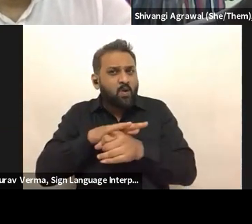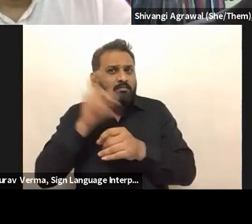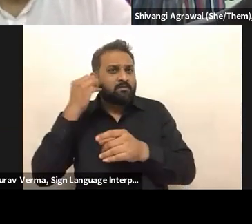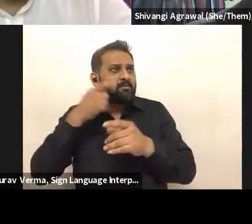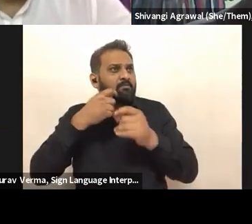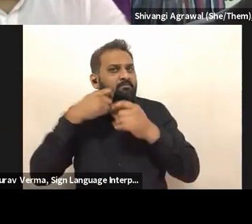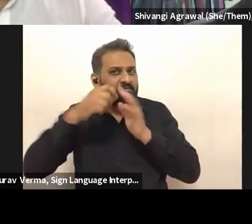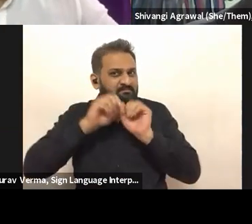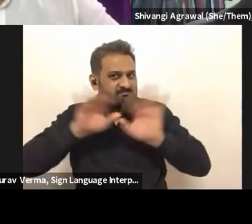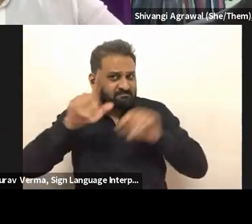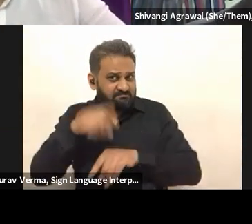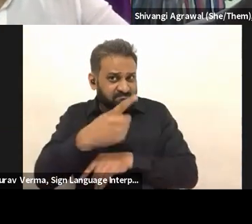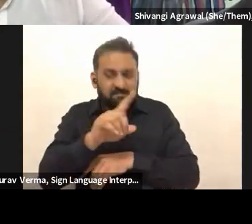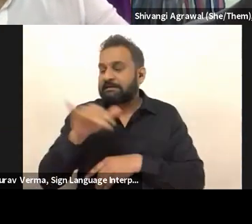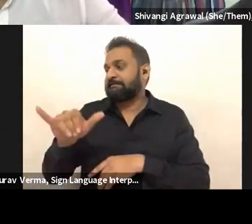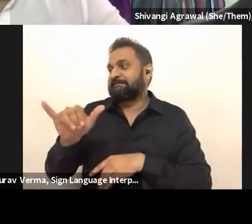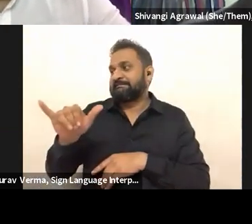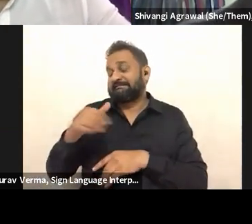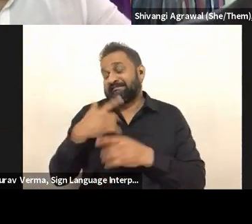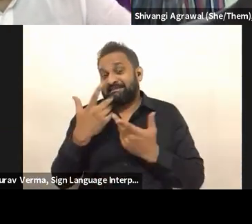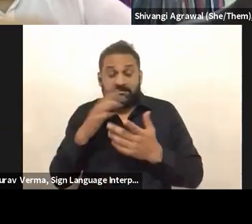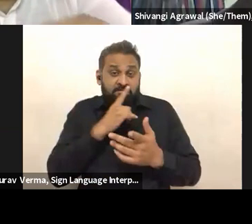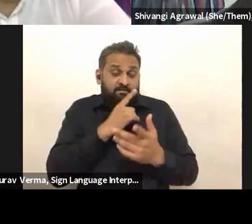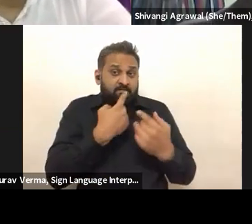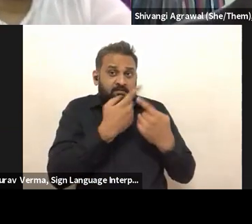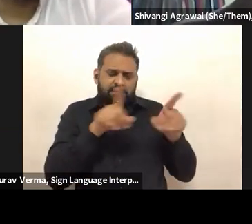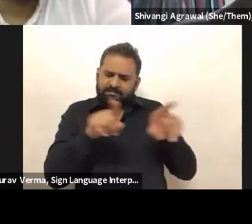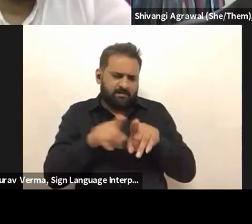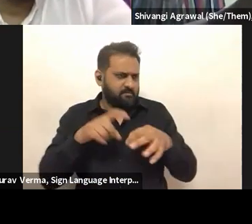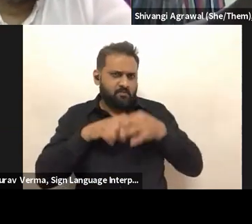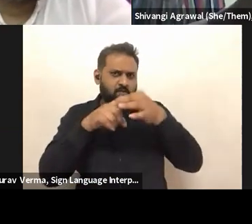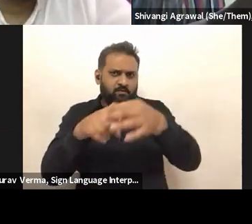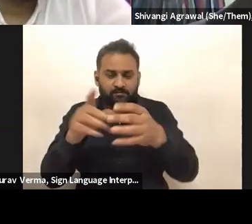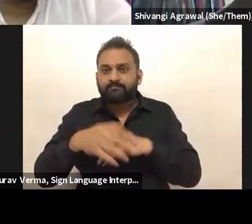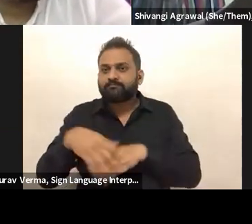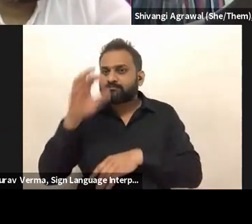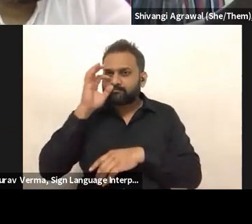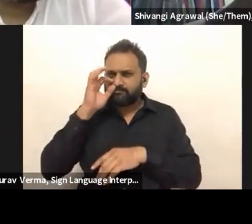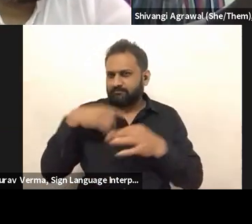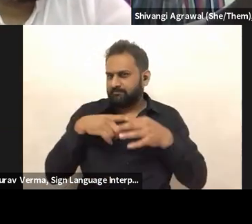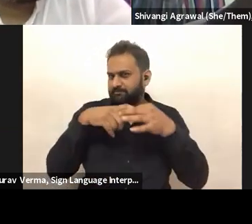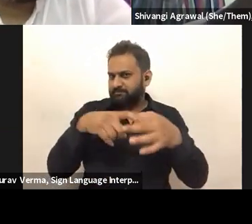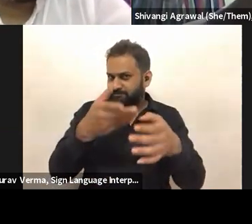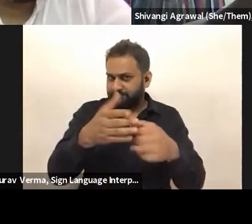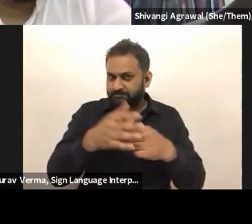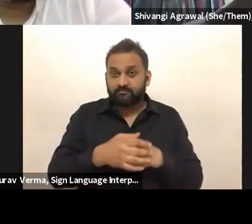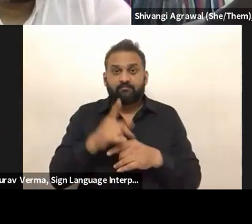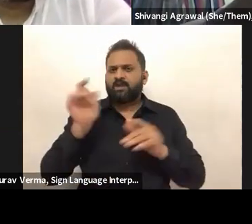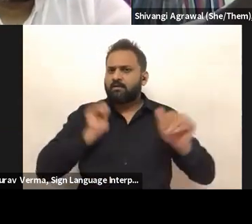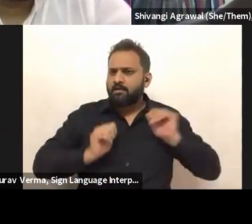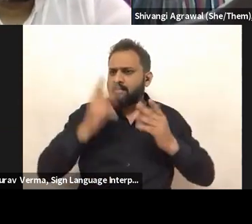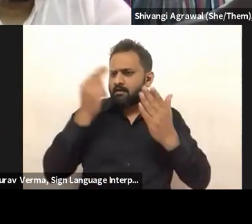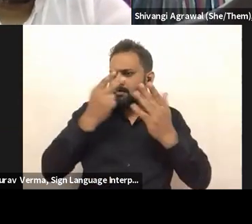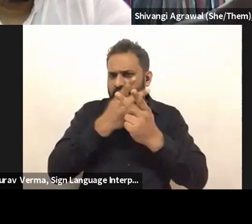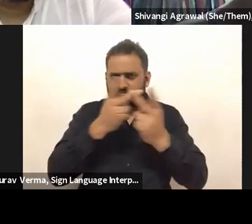Um, We do. I'm going to take a similar question over to Shivangi because, as an artist,